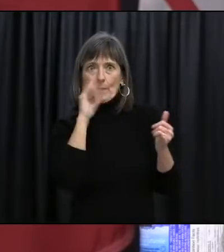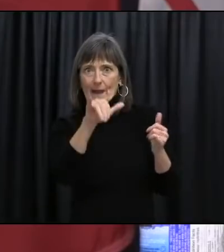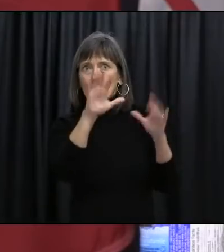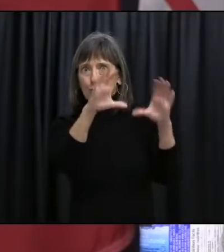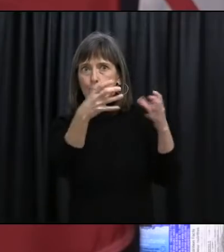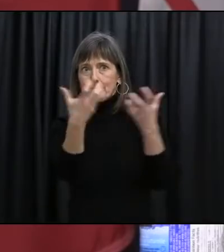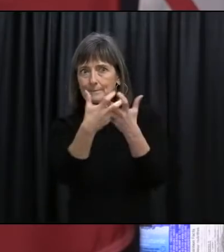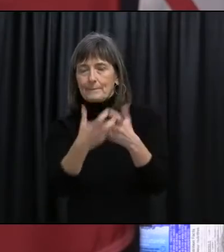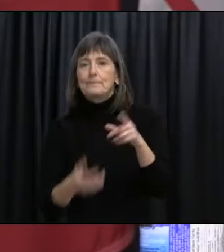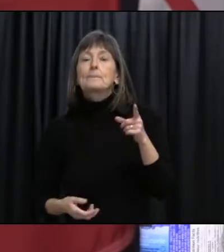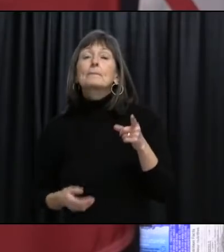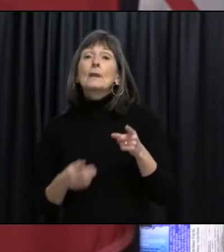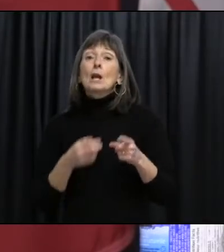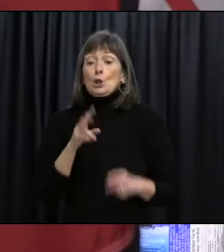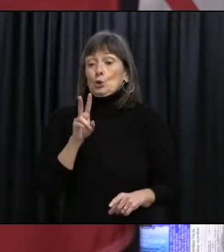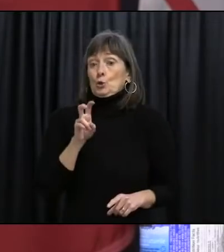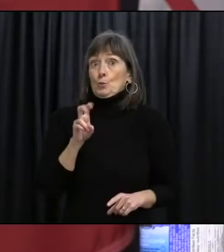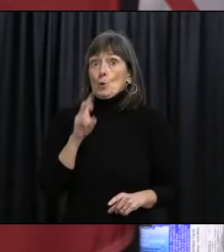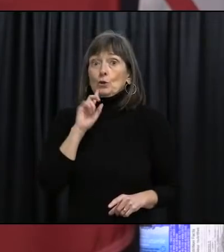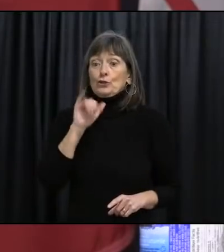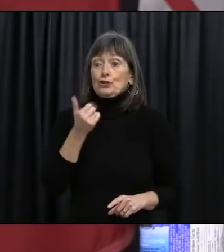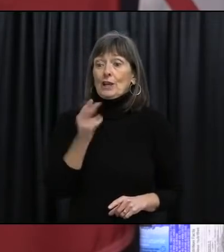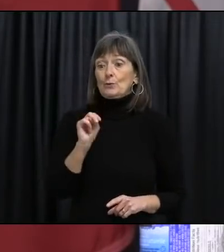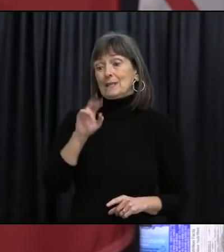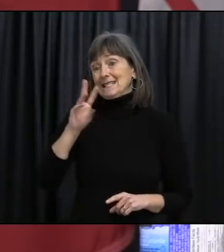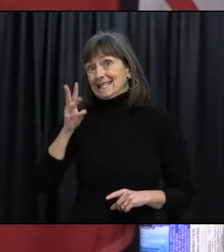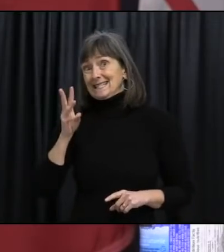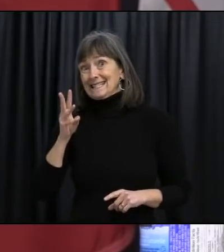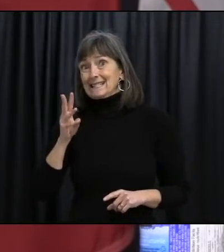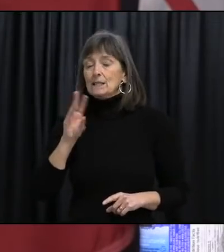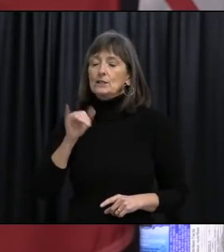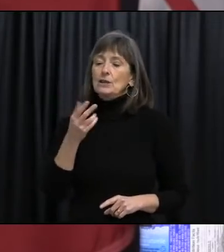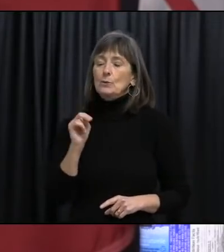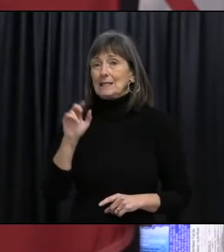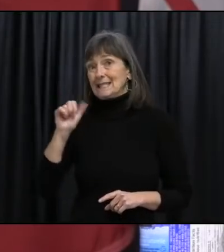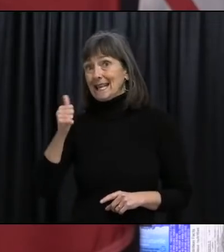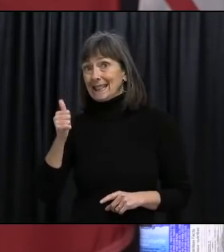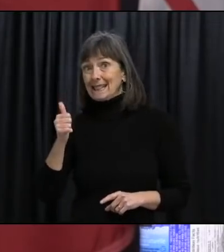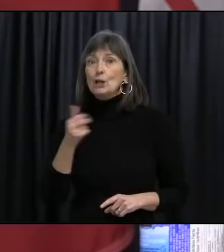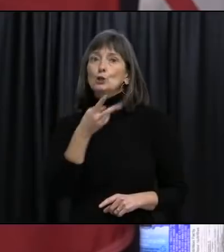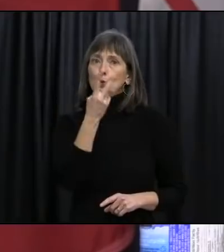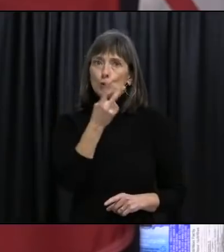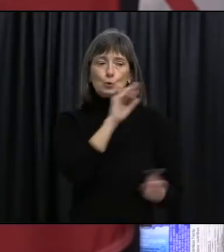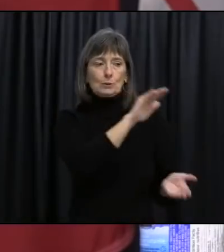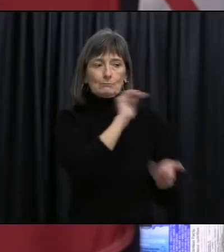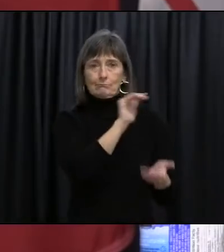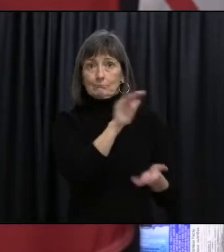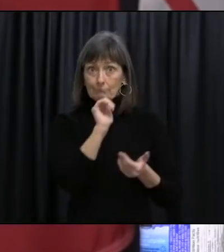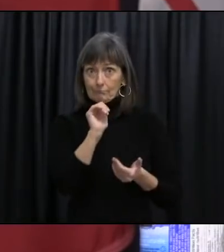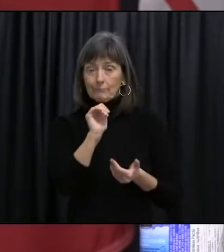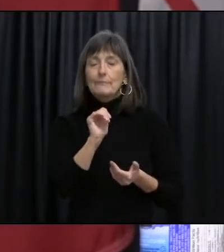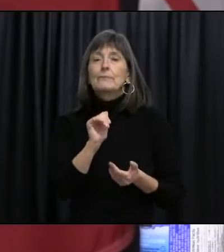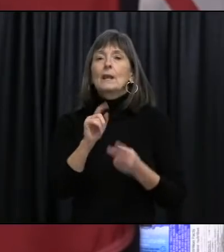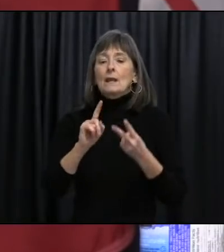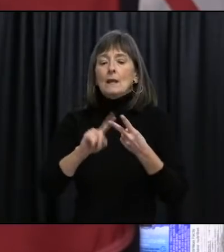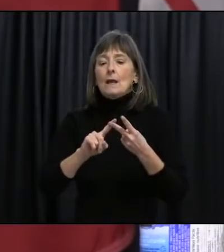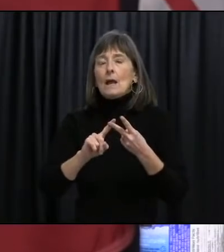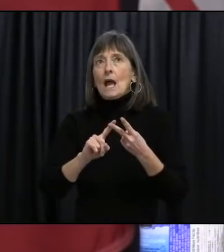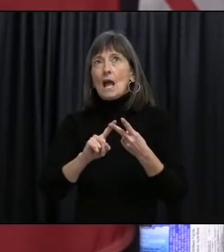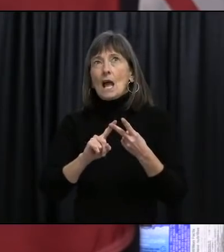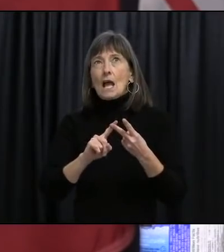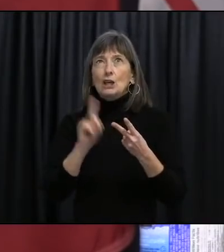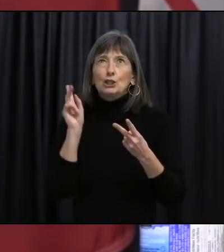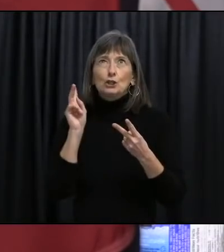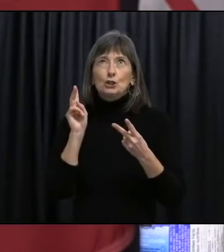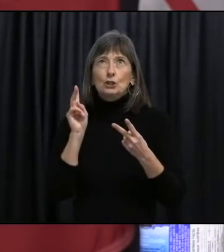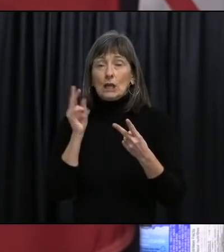more shipments in January the 6th and the 10th, and then 2 more right through to